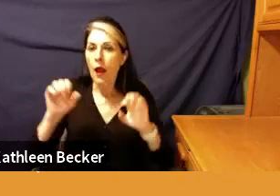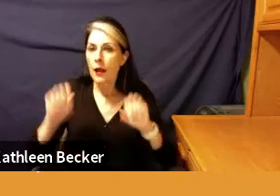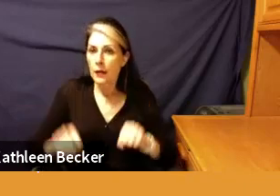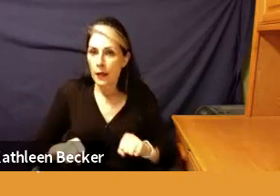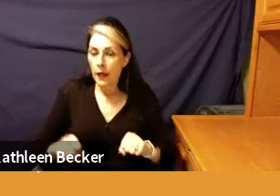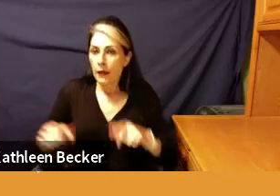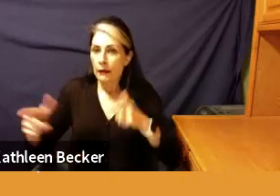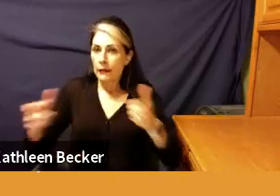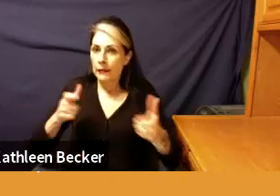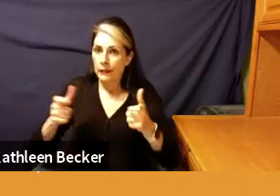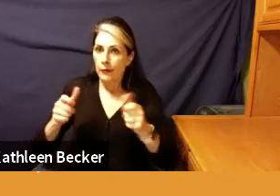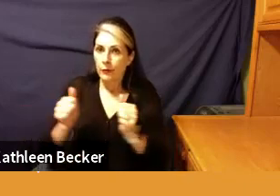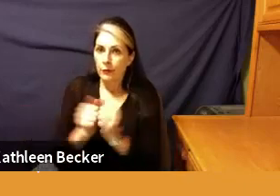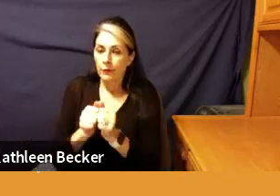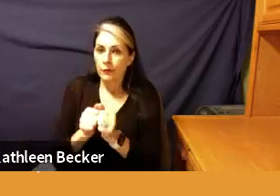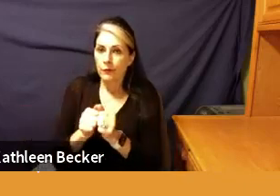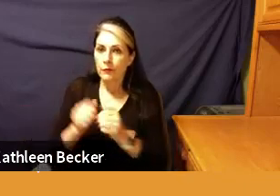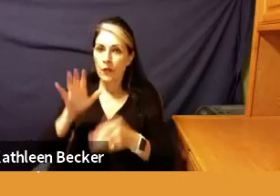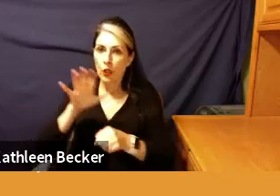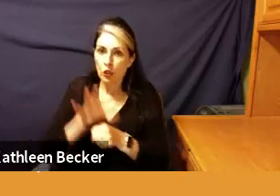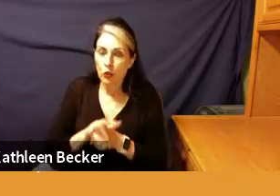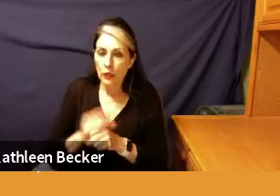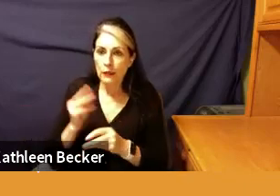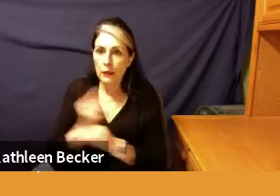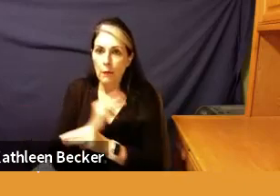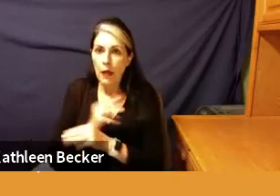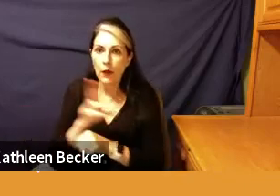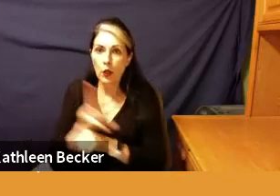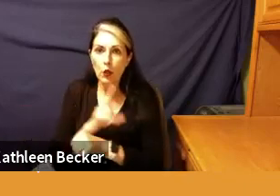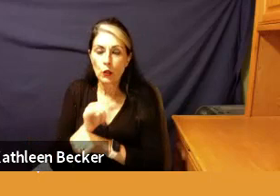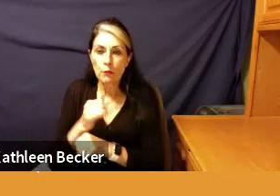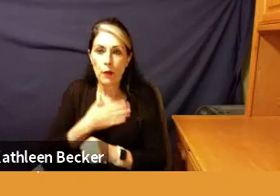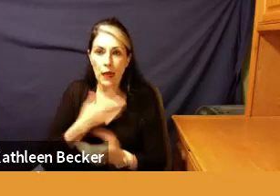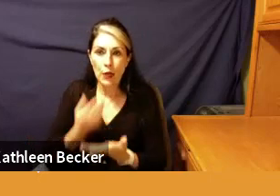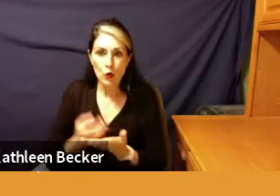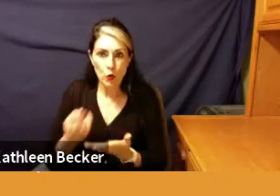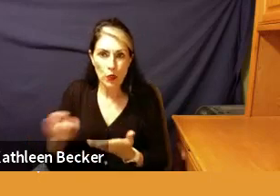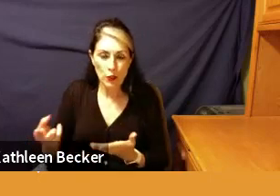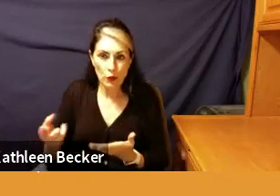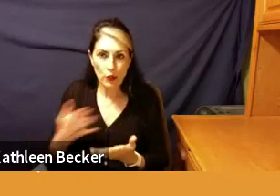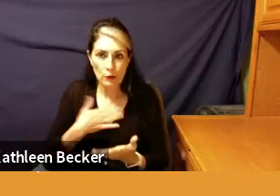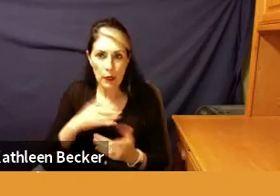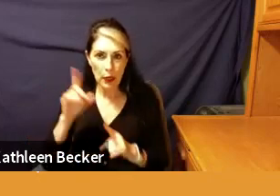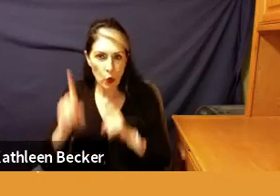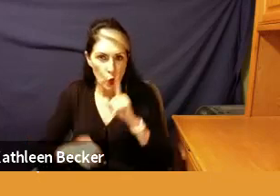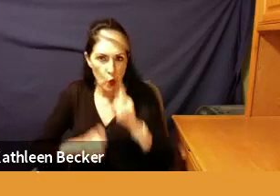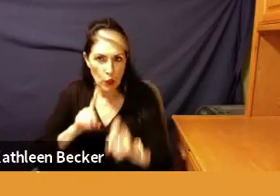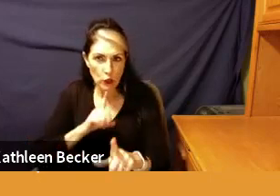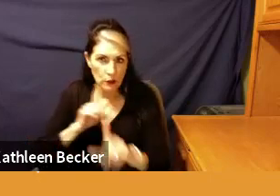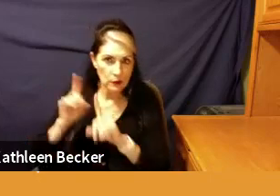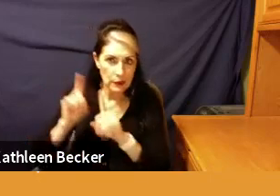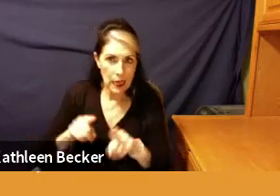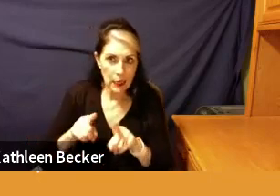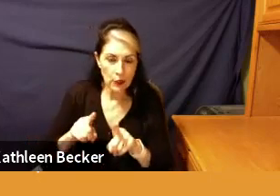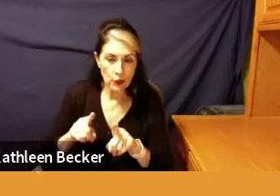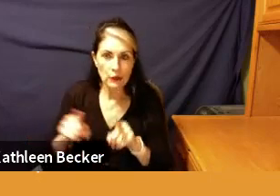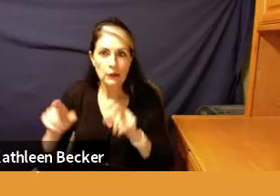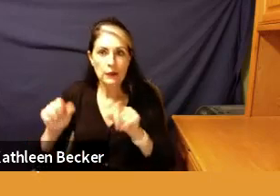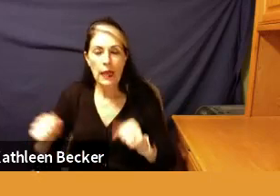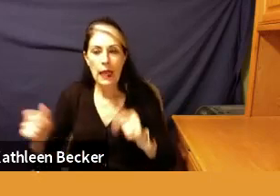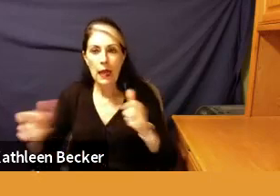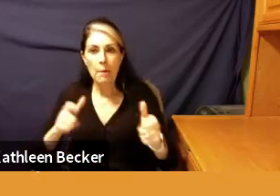with the stress that math might cause me. I can utilize my resources to get my questions answered, and I can manage